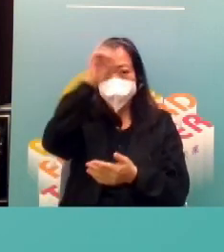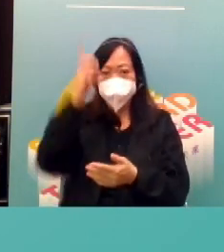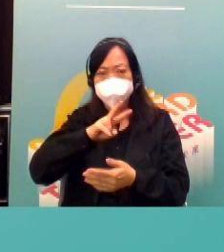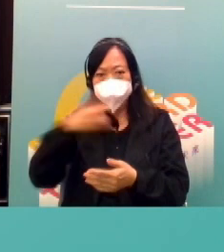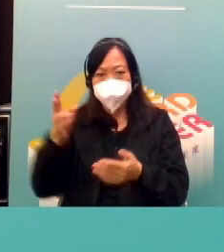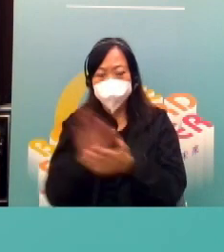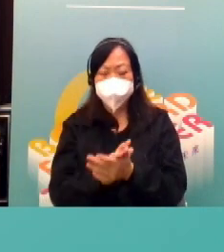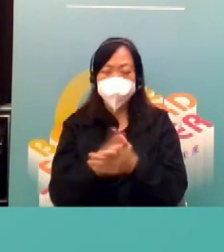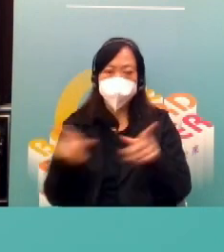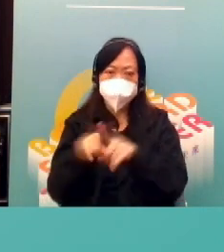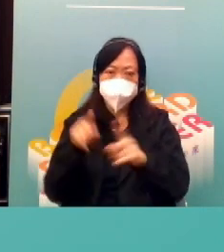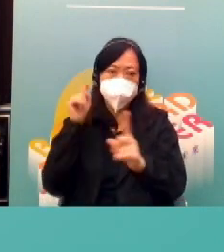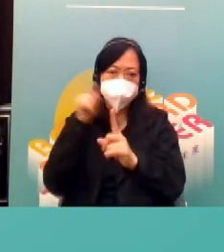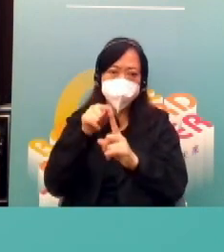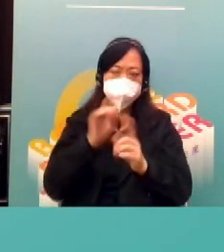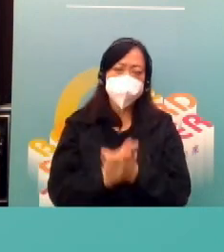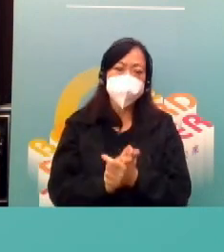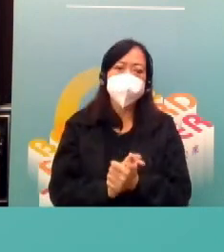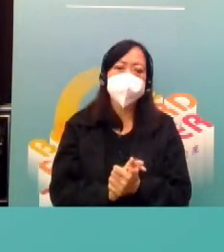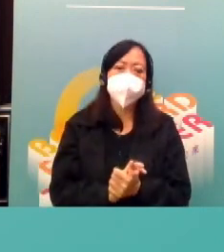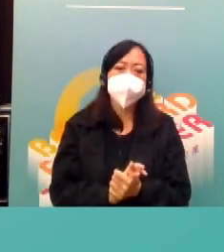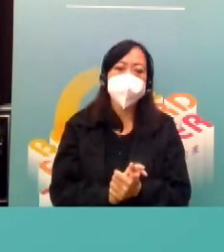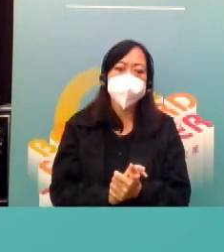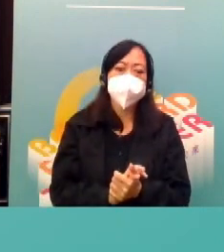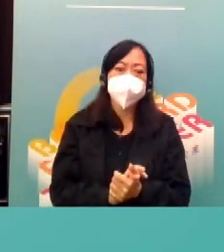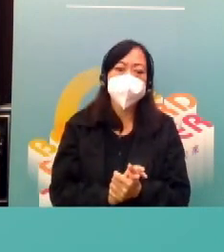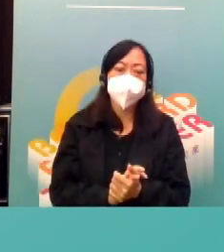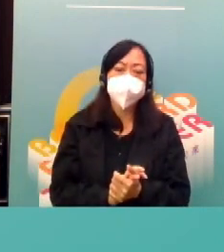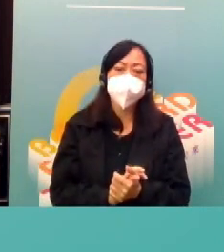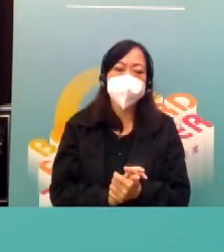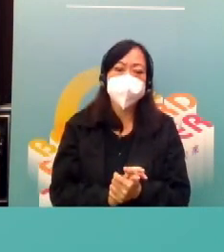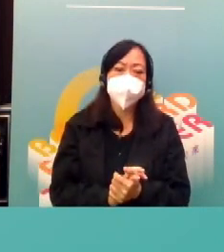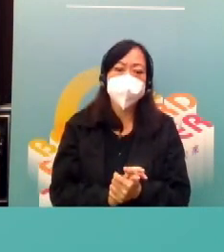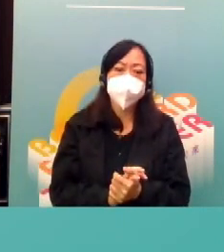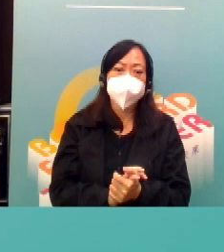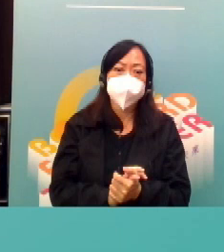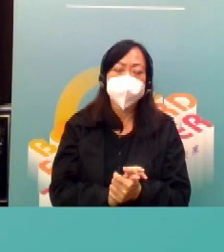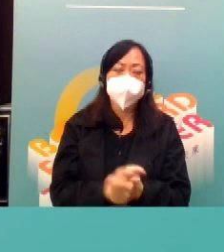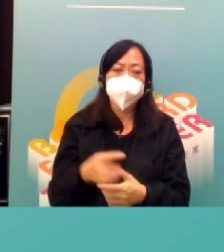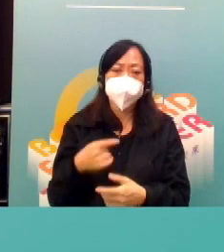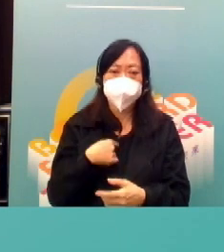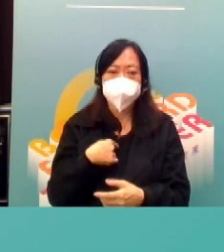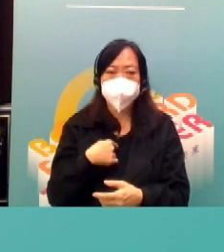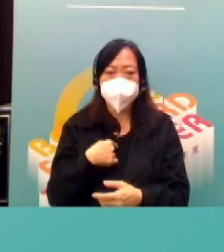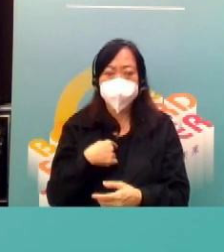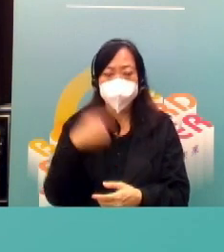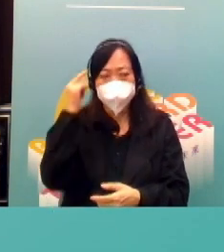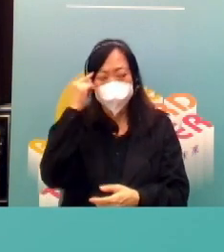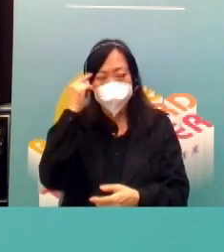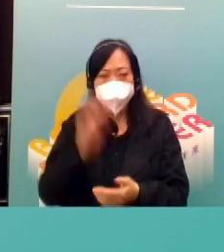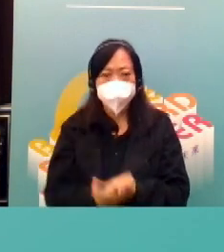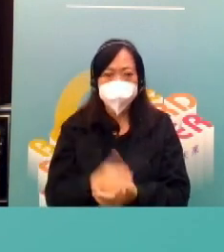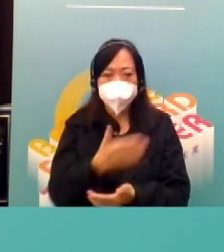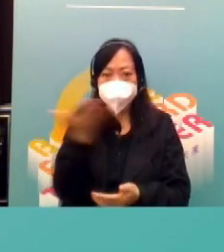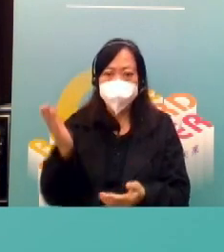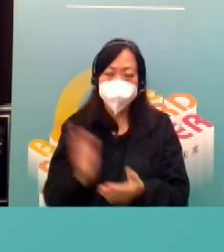of their objectives, they'll be very, very different. And I think that alignment of objective is the key to making kind of blended finance work, because